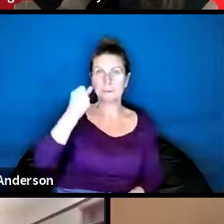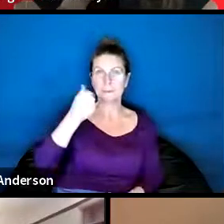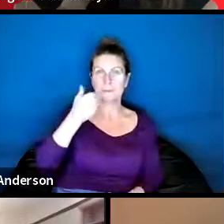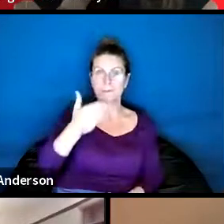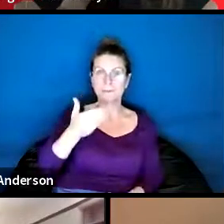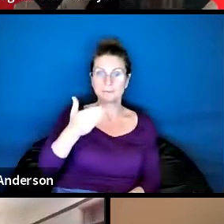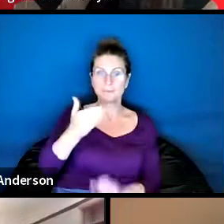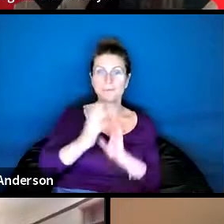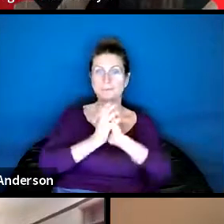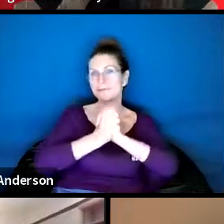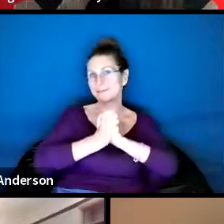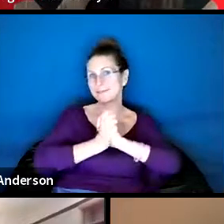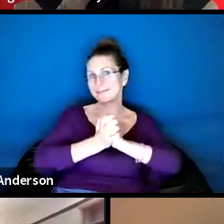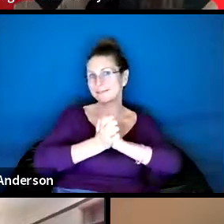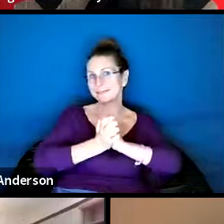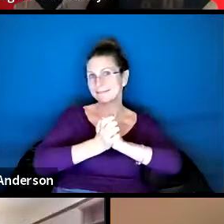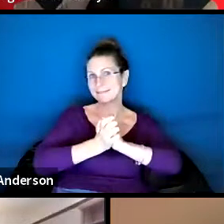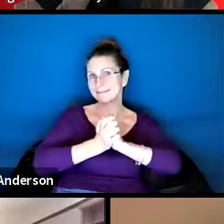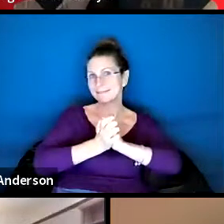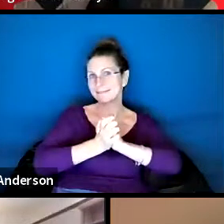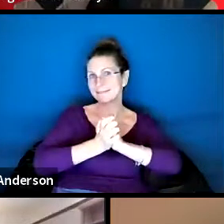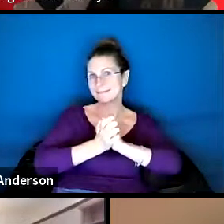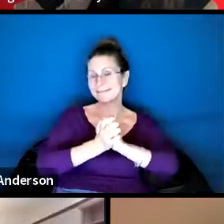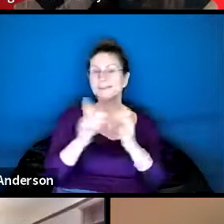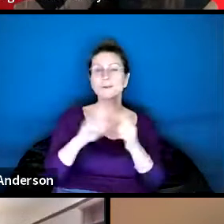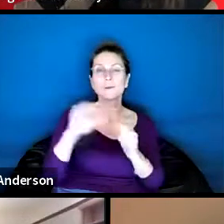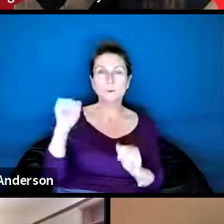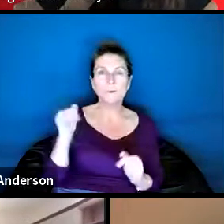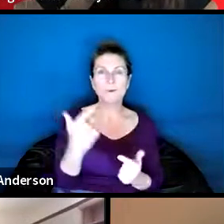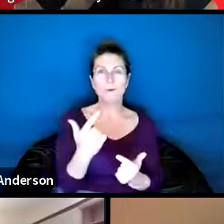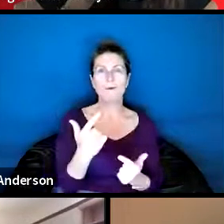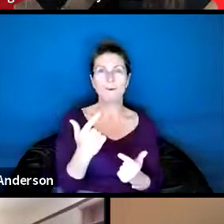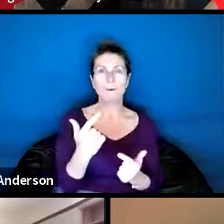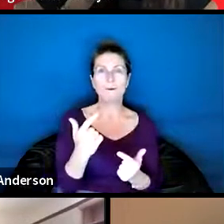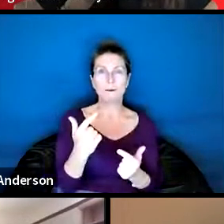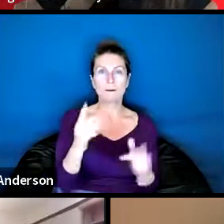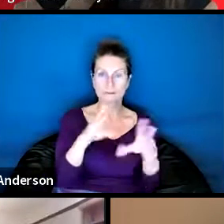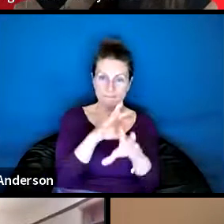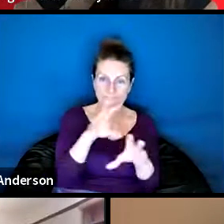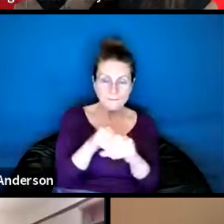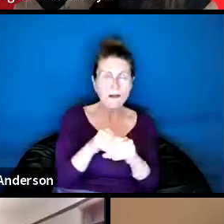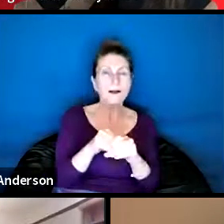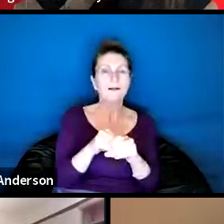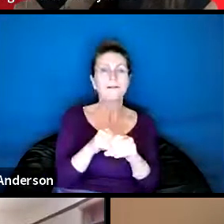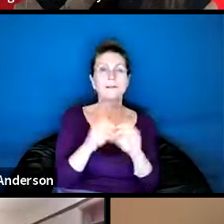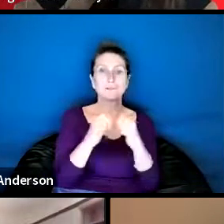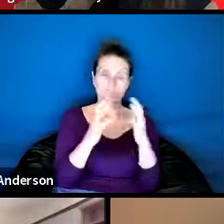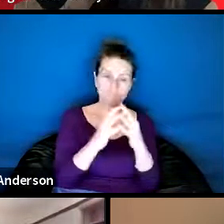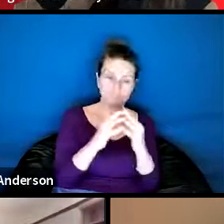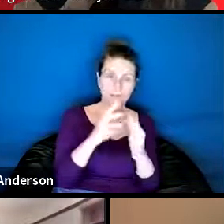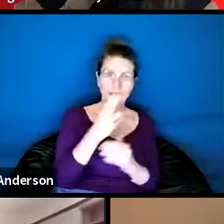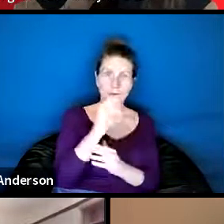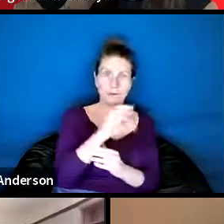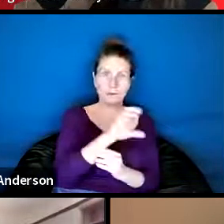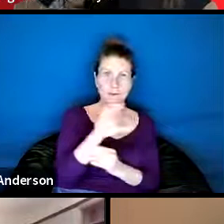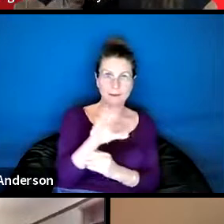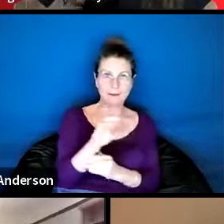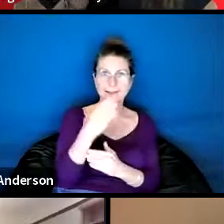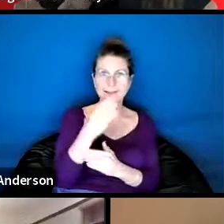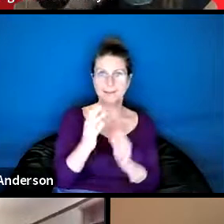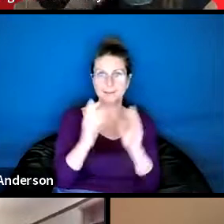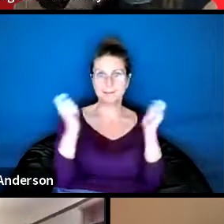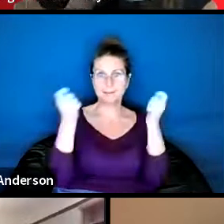congratulations to Stephen, Susan, and the entire team of individuals who brought this together.